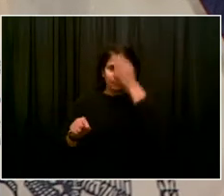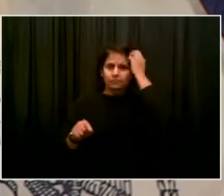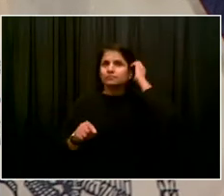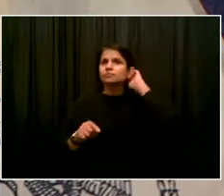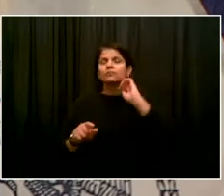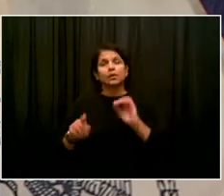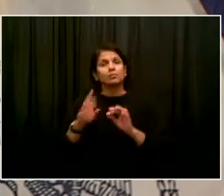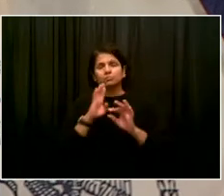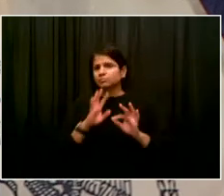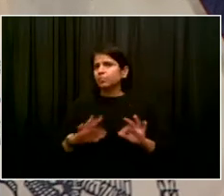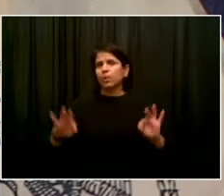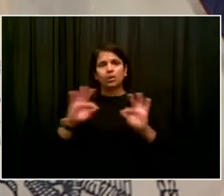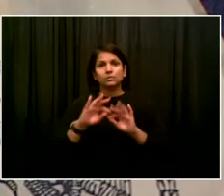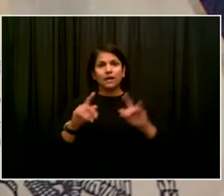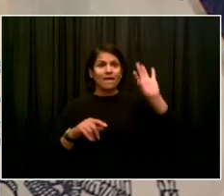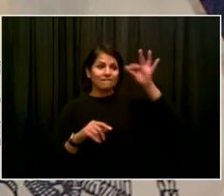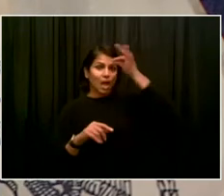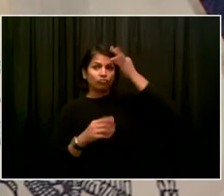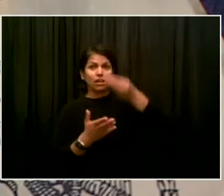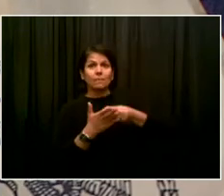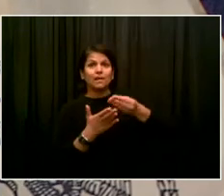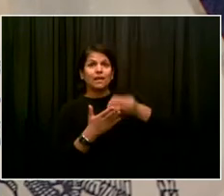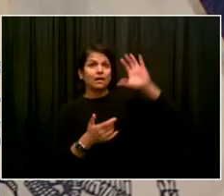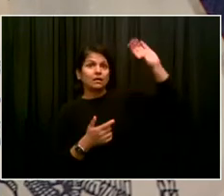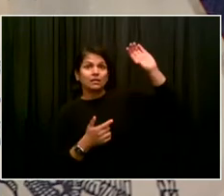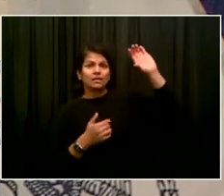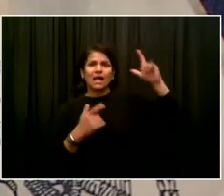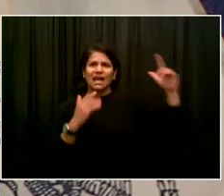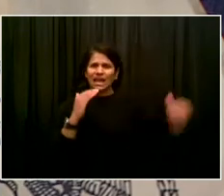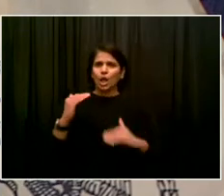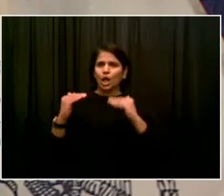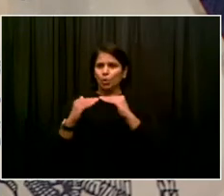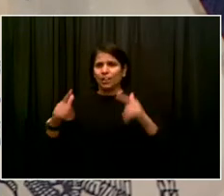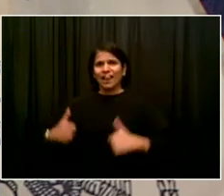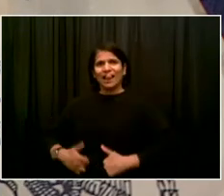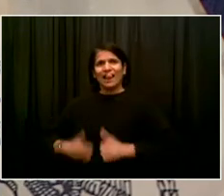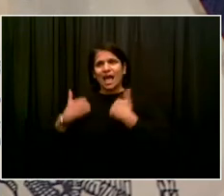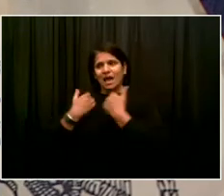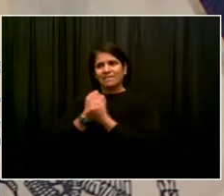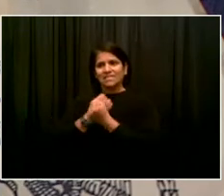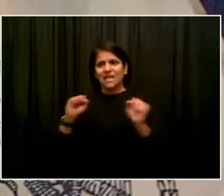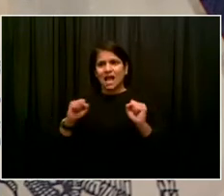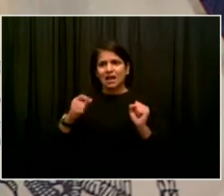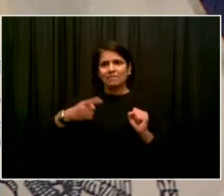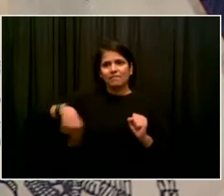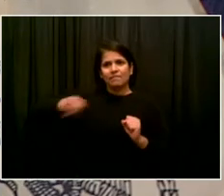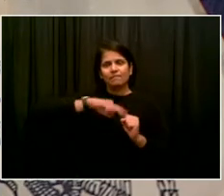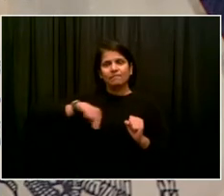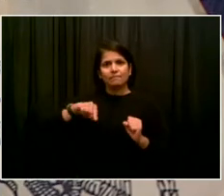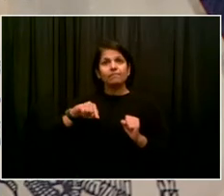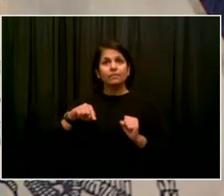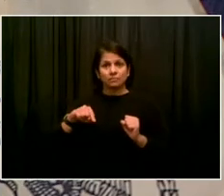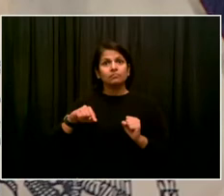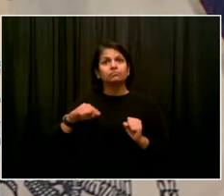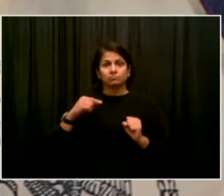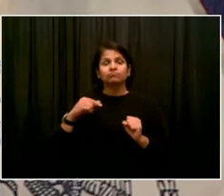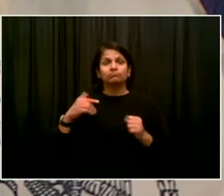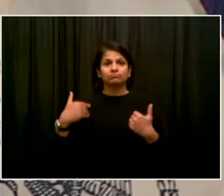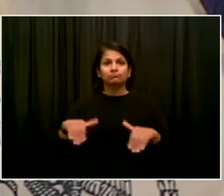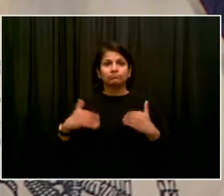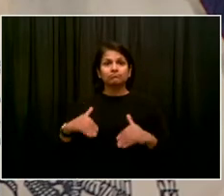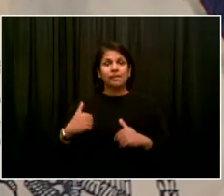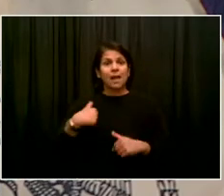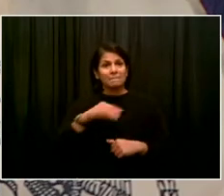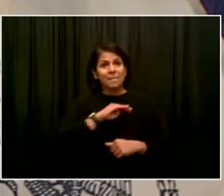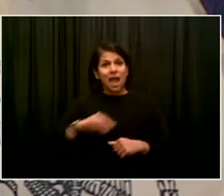saved here in this city. So first, I want to give my recognition as mayor to the people